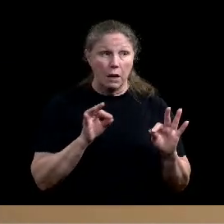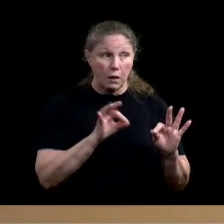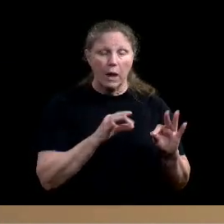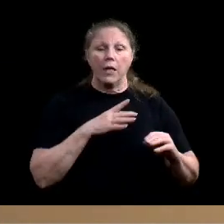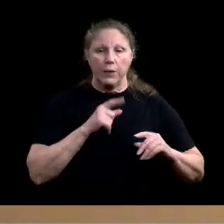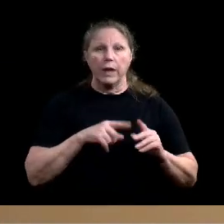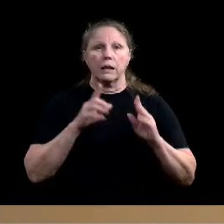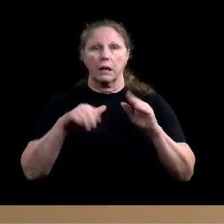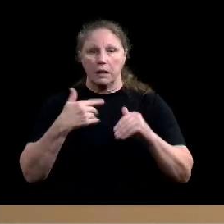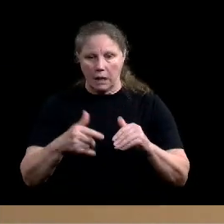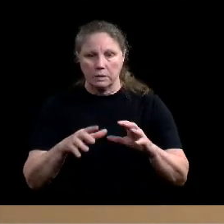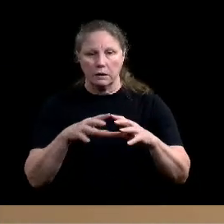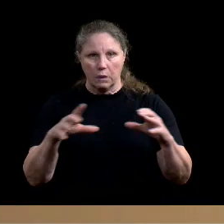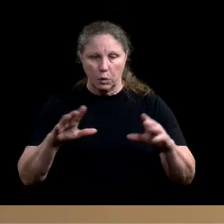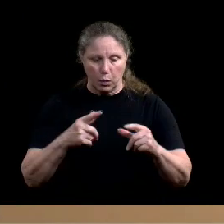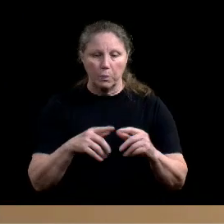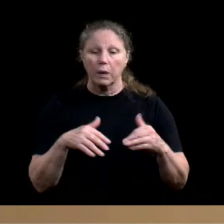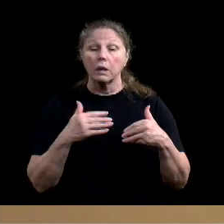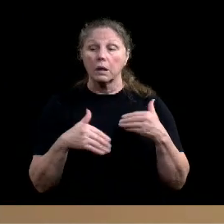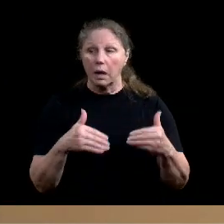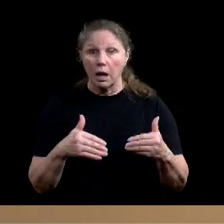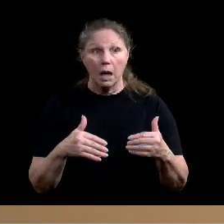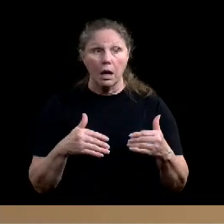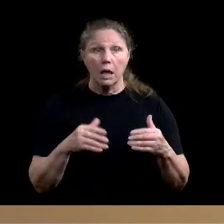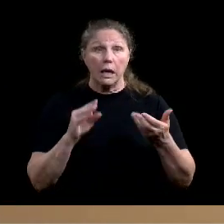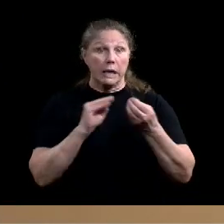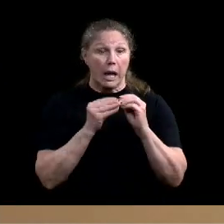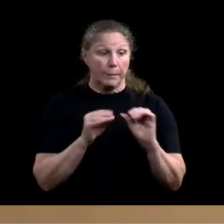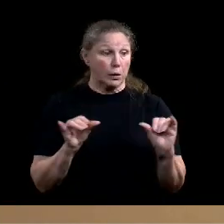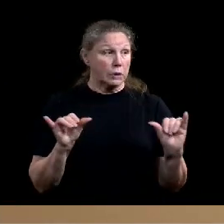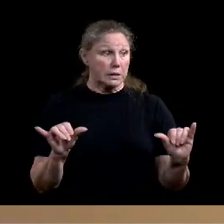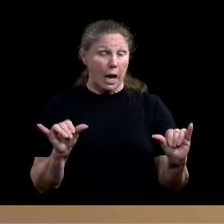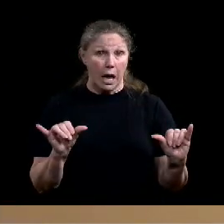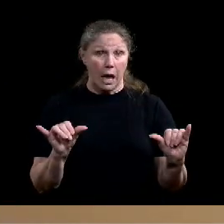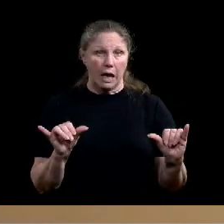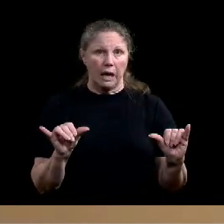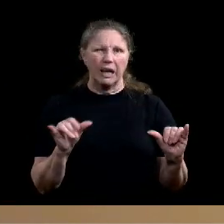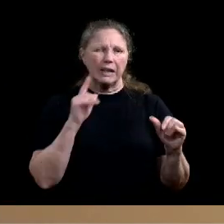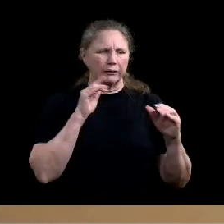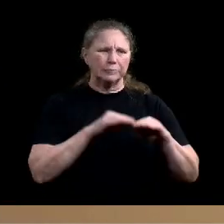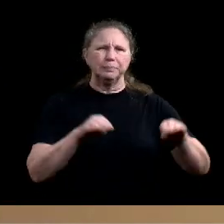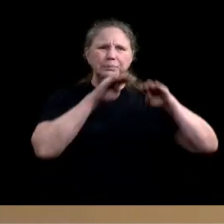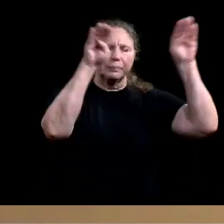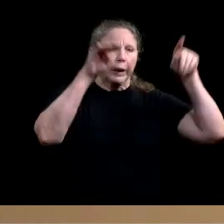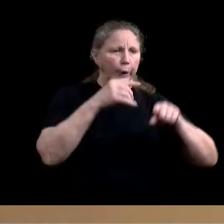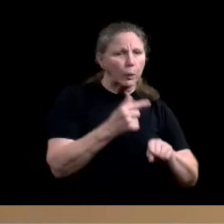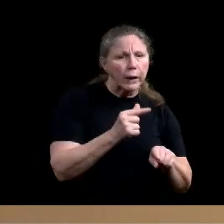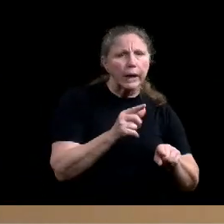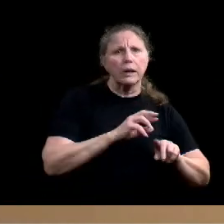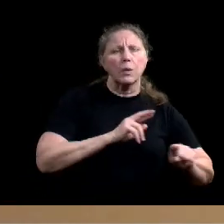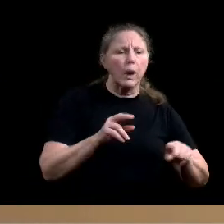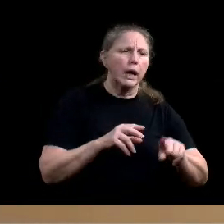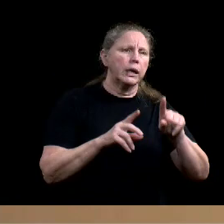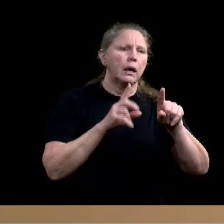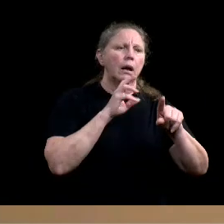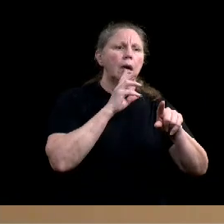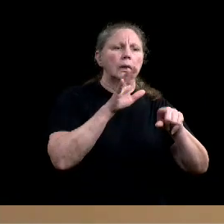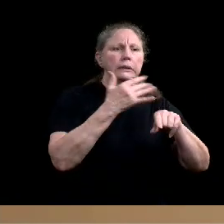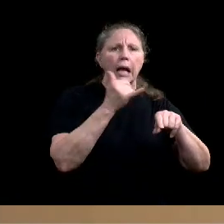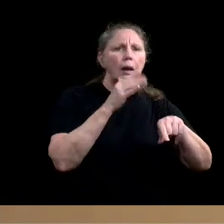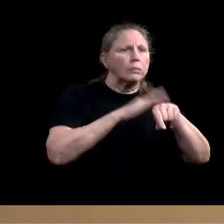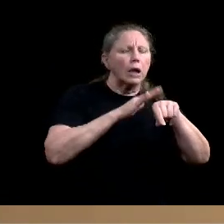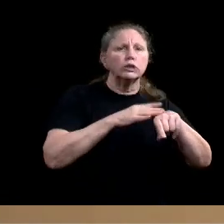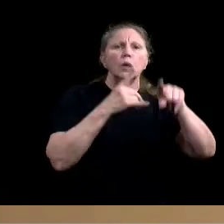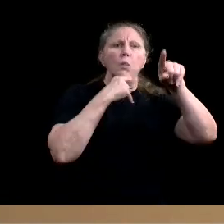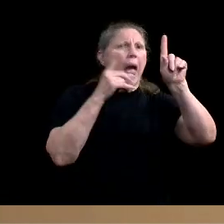stay in the green for 14 days, have a continued improvement or at least a flattening, then maybe you can go through that